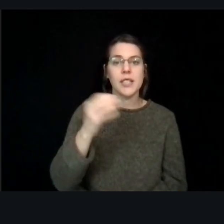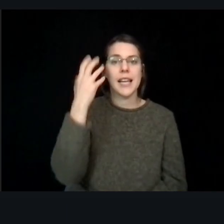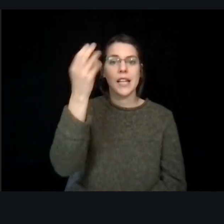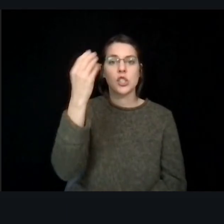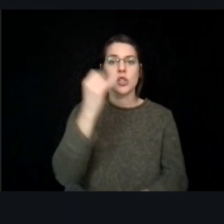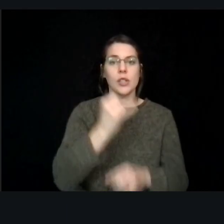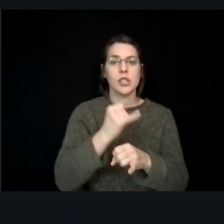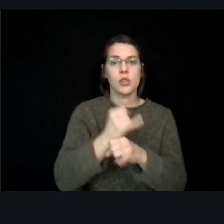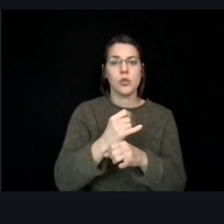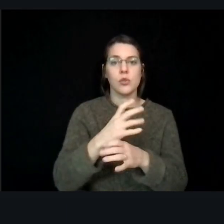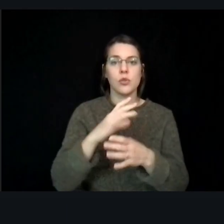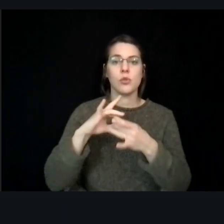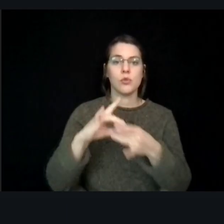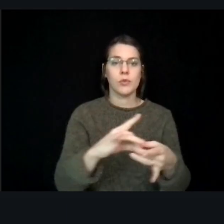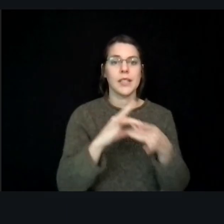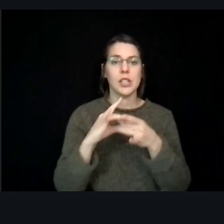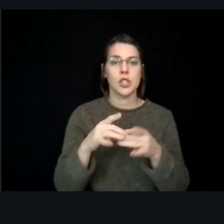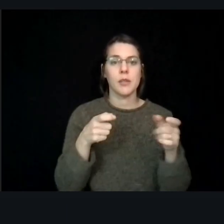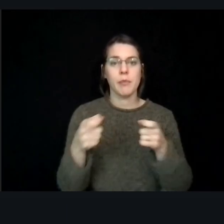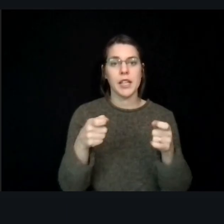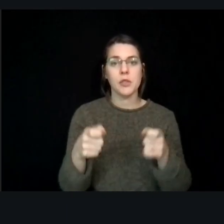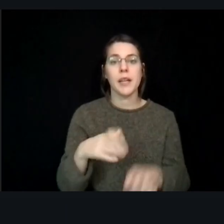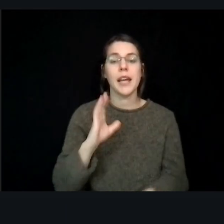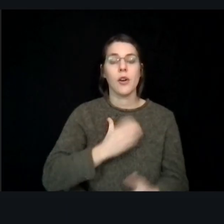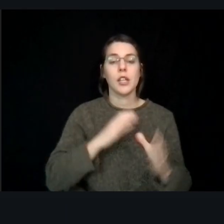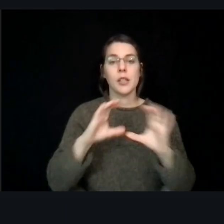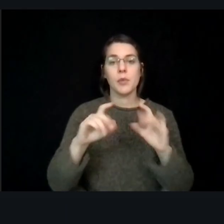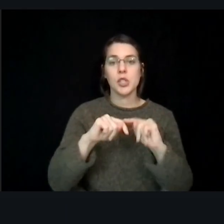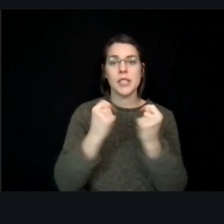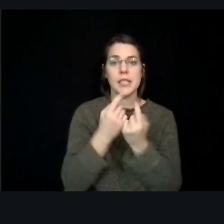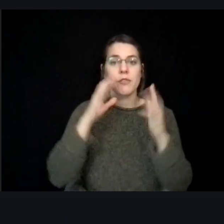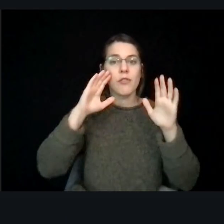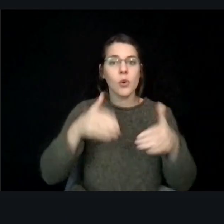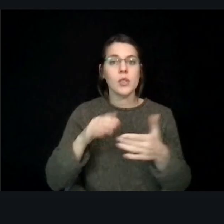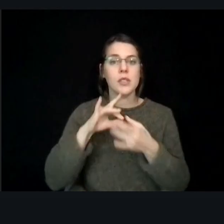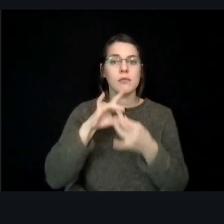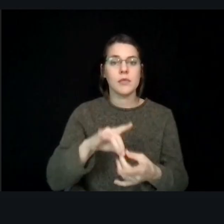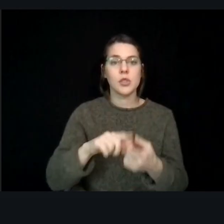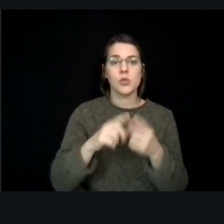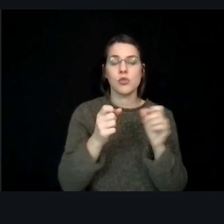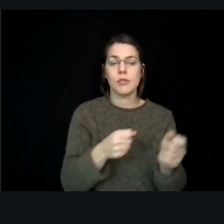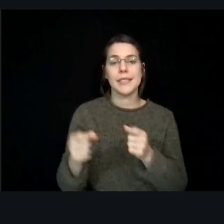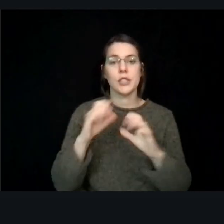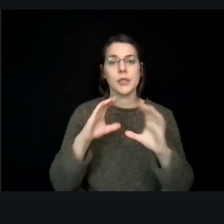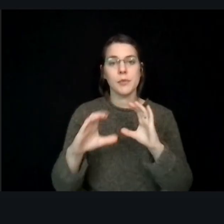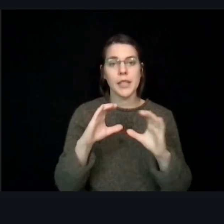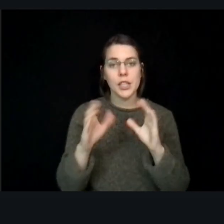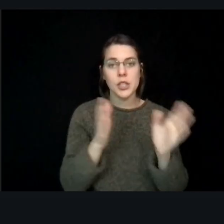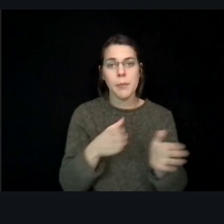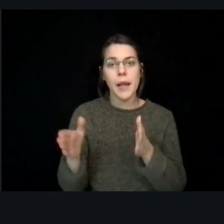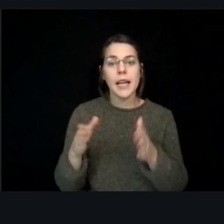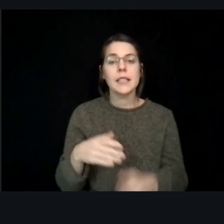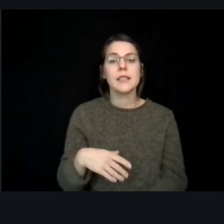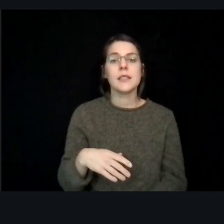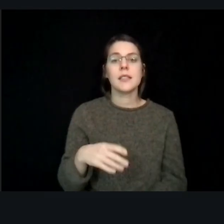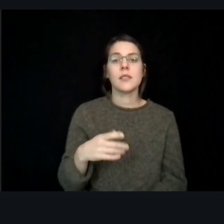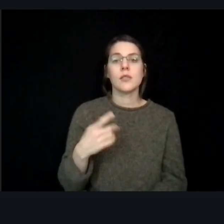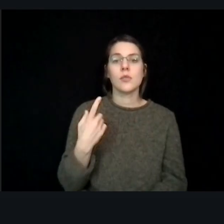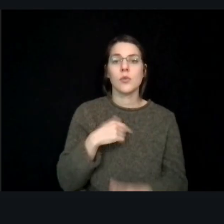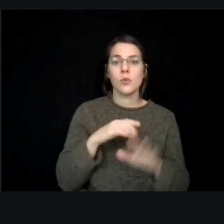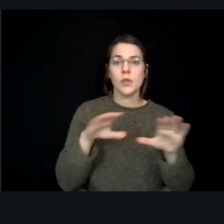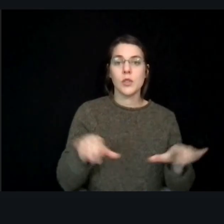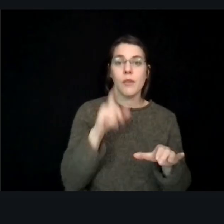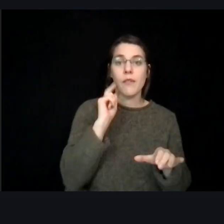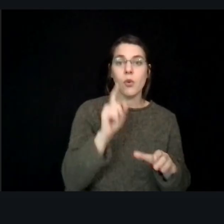related to strategic communication plans and execution on behalf of the entire city of Pittsburgh, so both the Mayor's Office and our